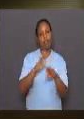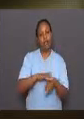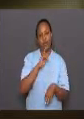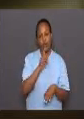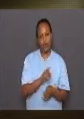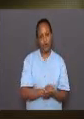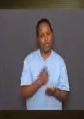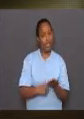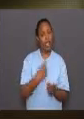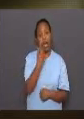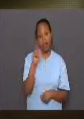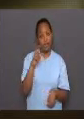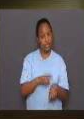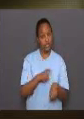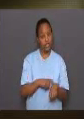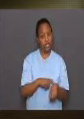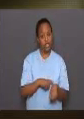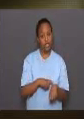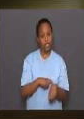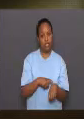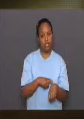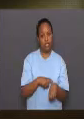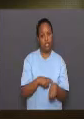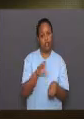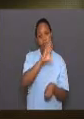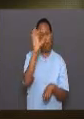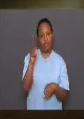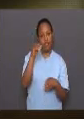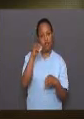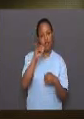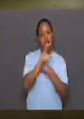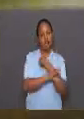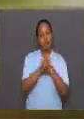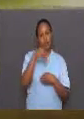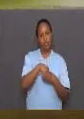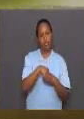has sometimes been opposed in African nations.